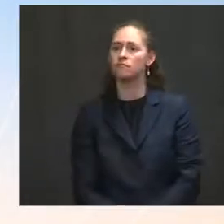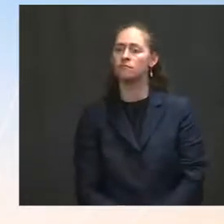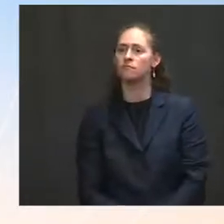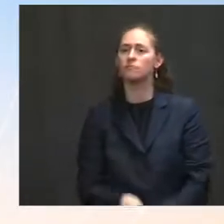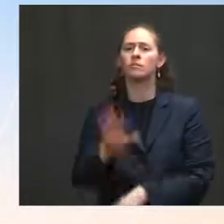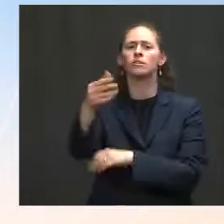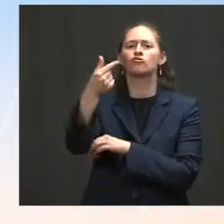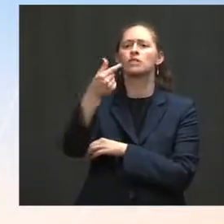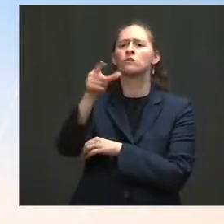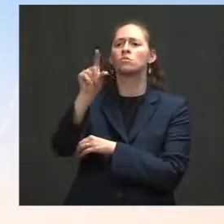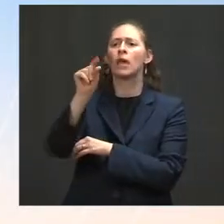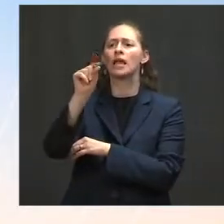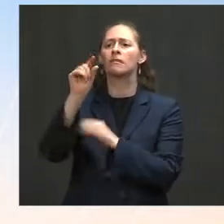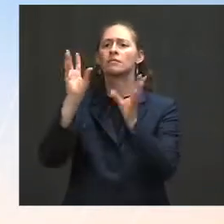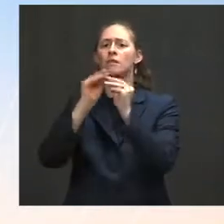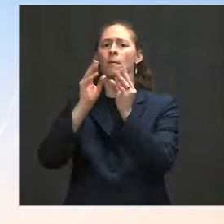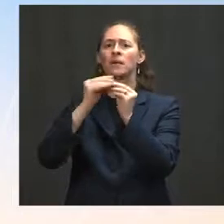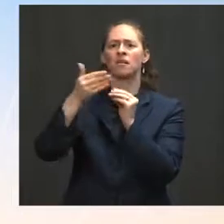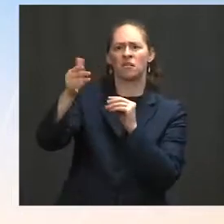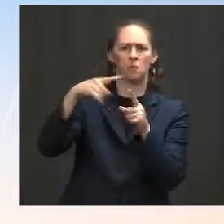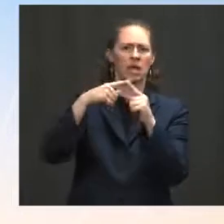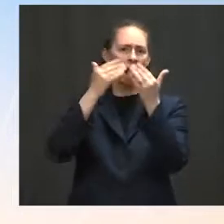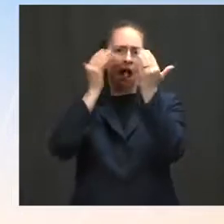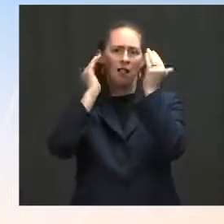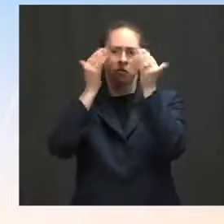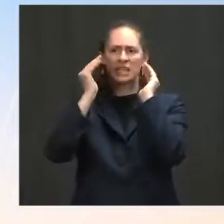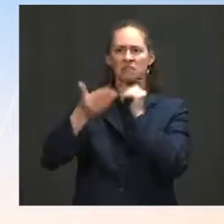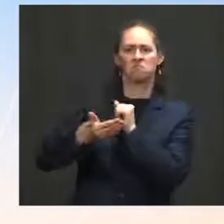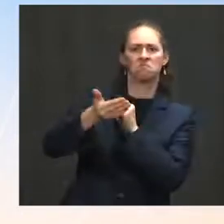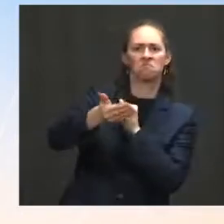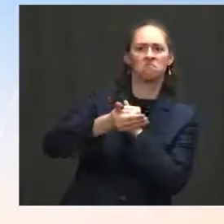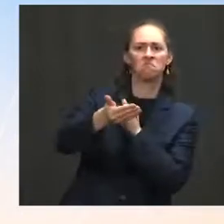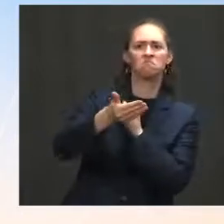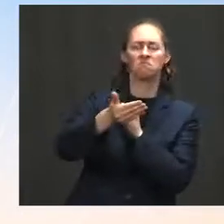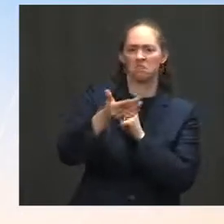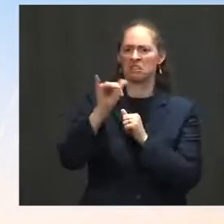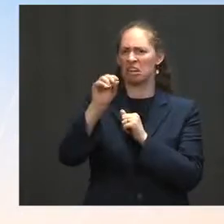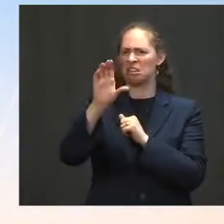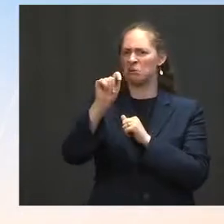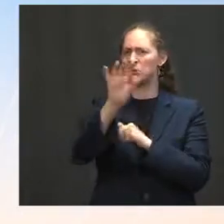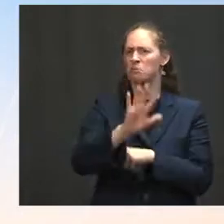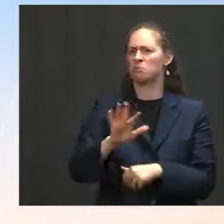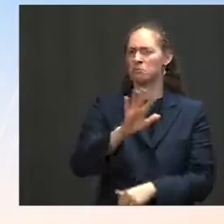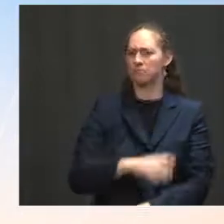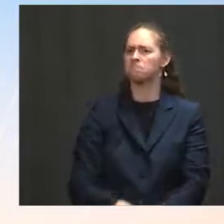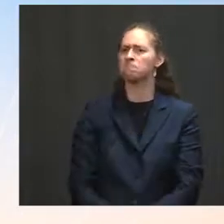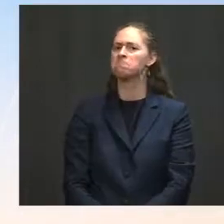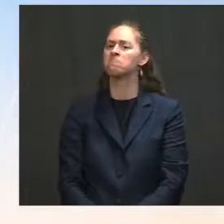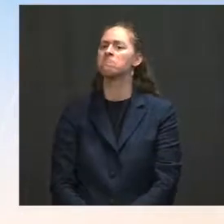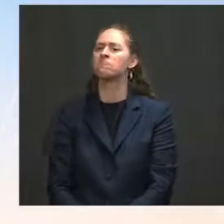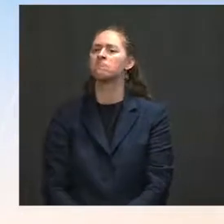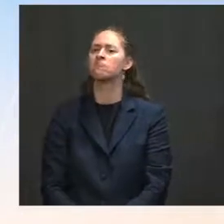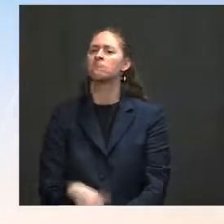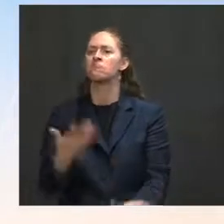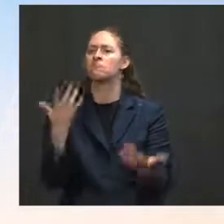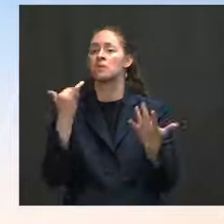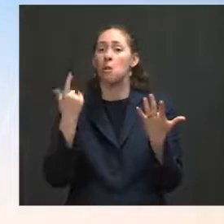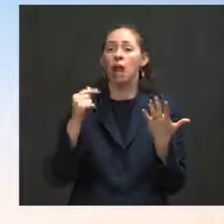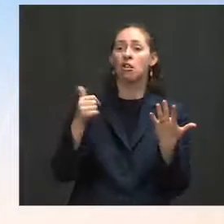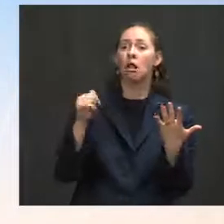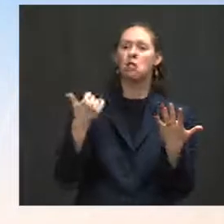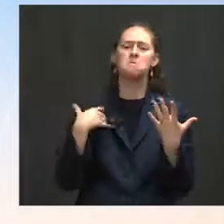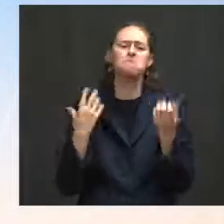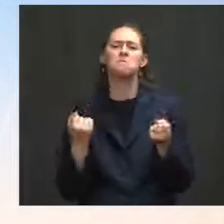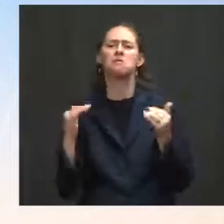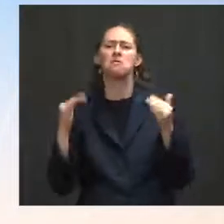Halloween, but that is quite some time from now in terms of the planning and what other events may or may not be around it. Certainly, we are in touch at a very high